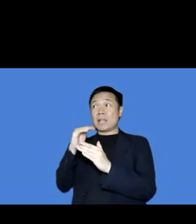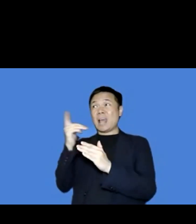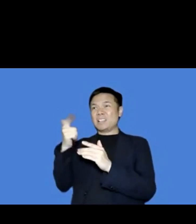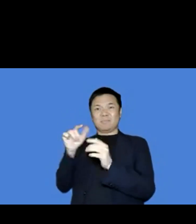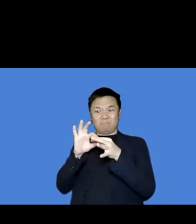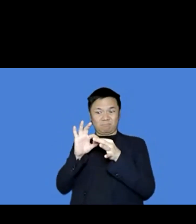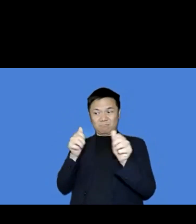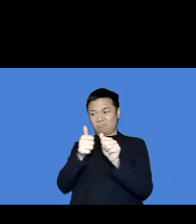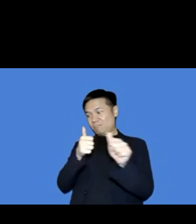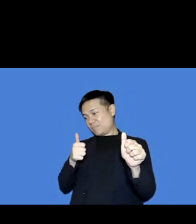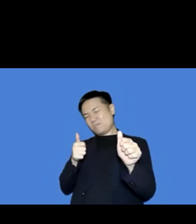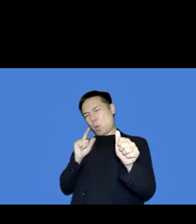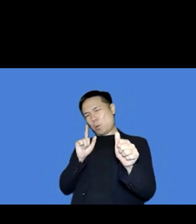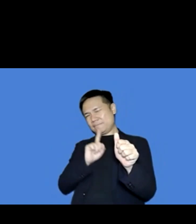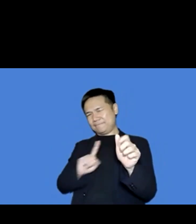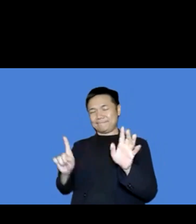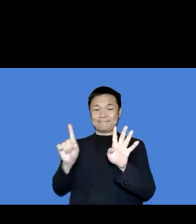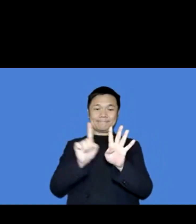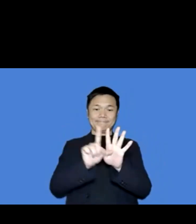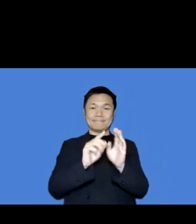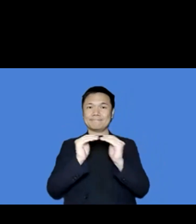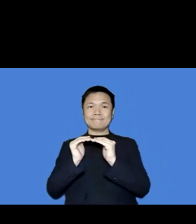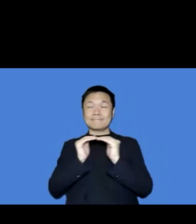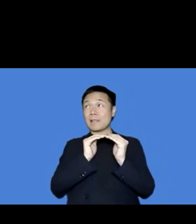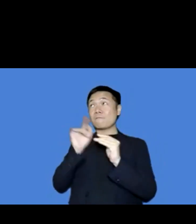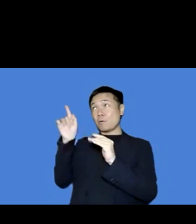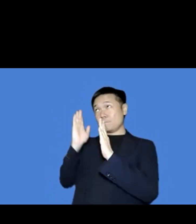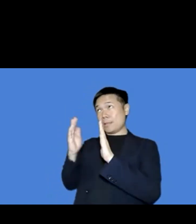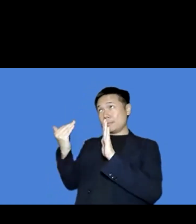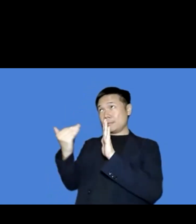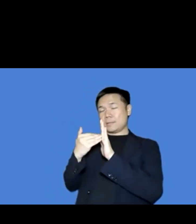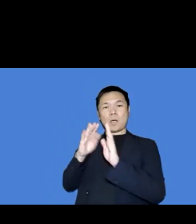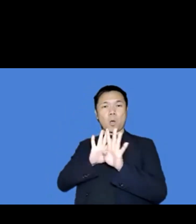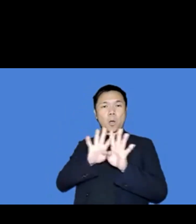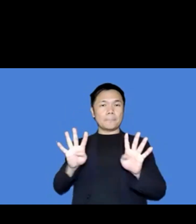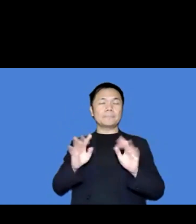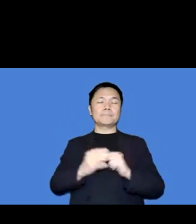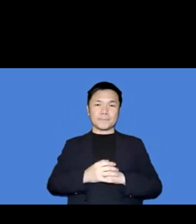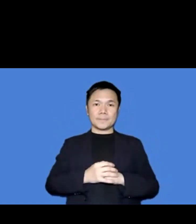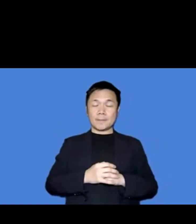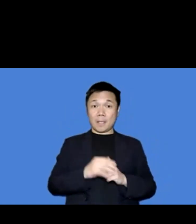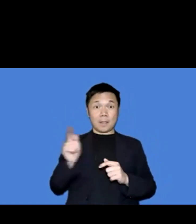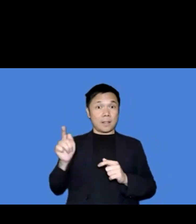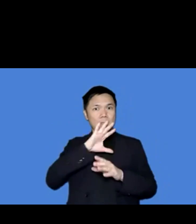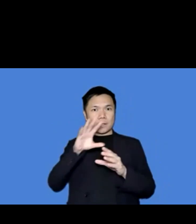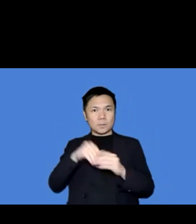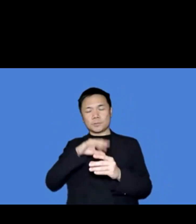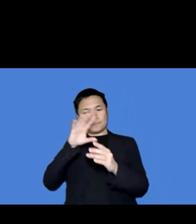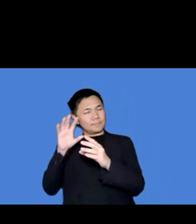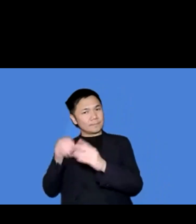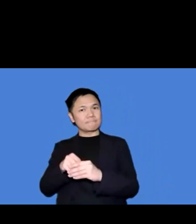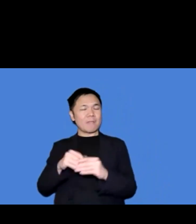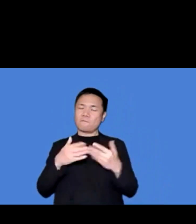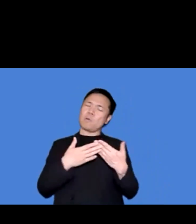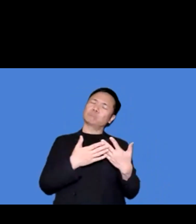behind across their programs, so that, and they will be assured the inclusion will be the